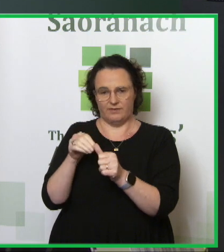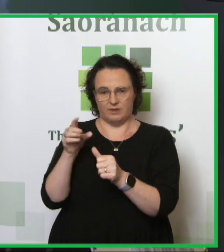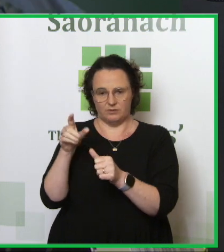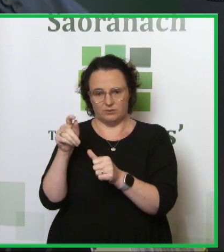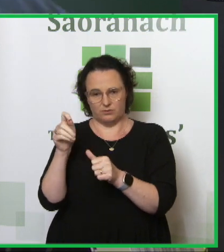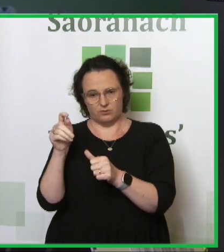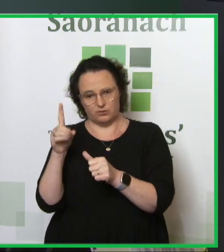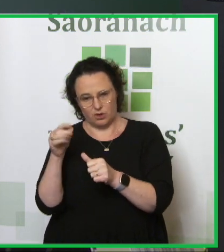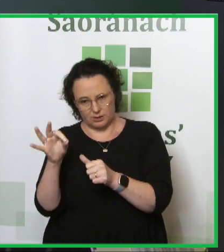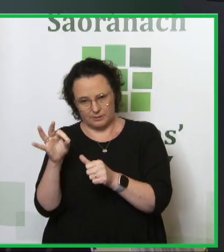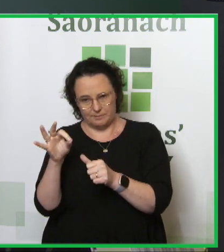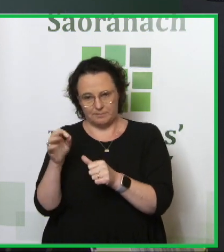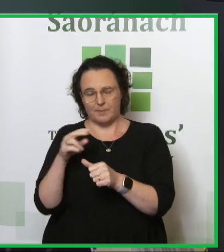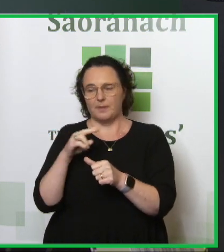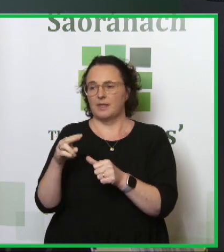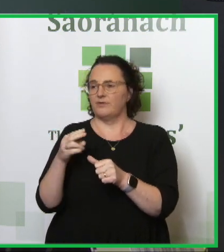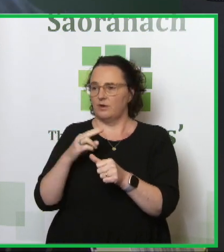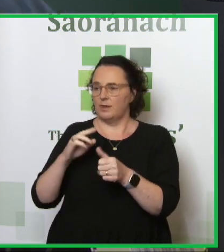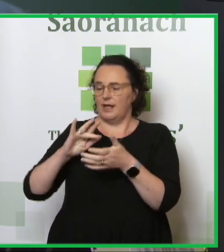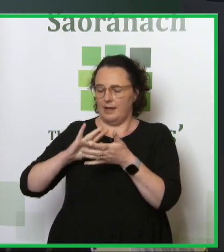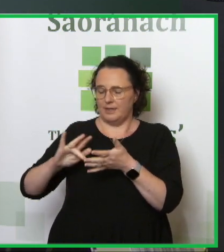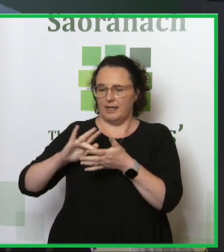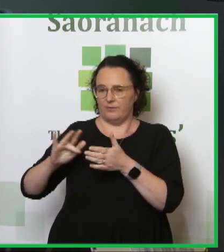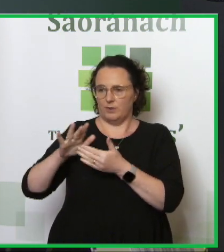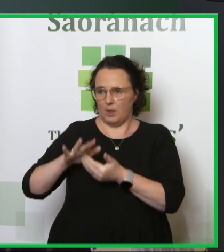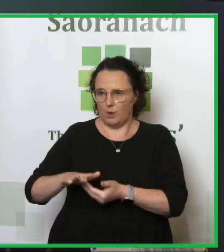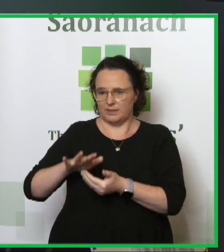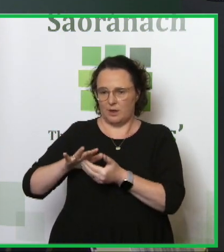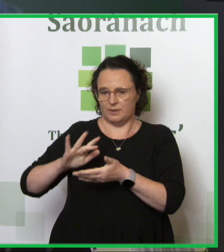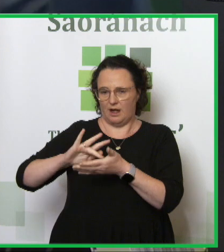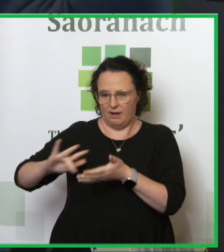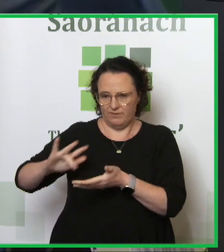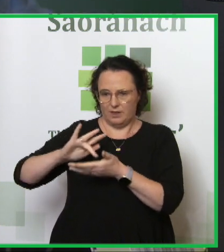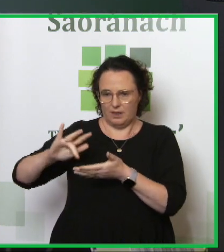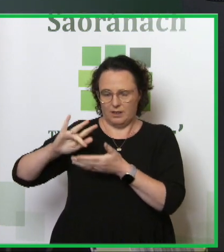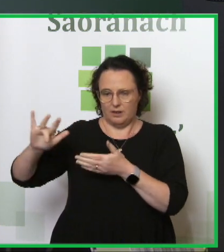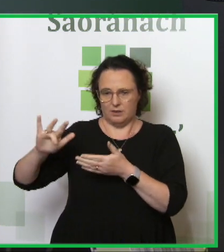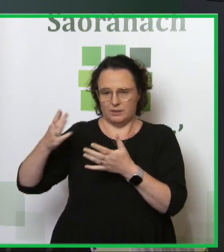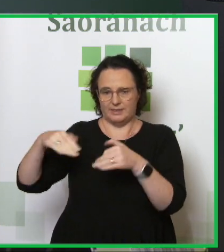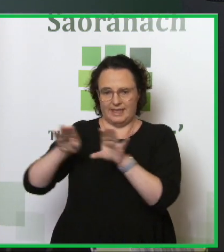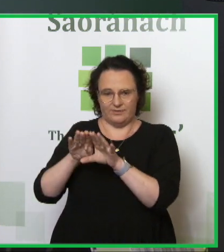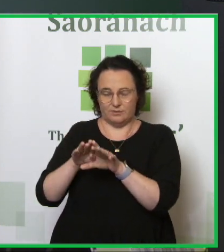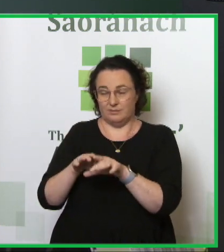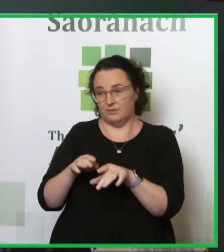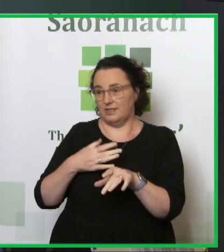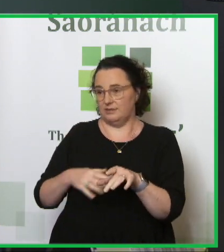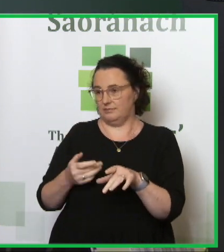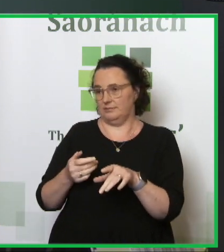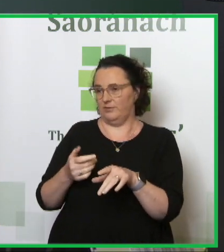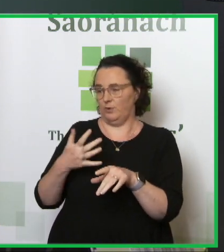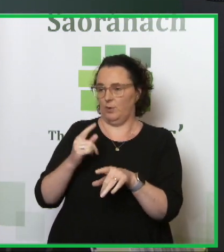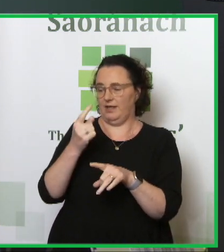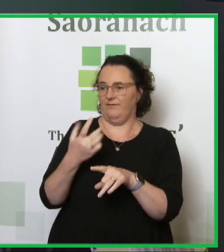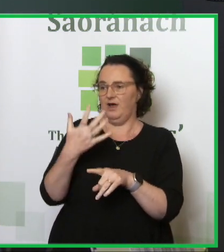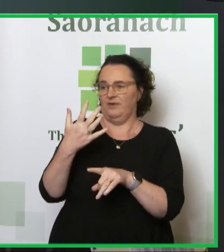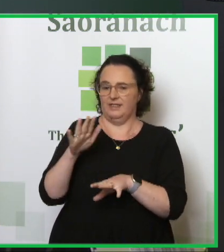not, we continue, we eliminate the next lowest, and the next lowest if necessary. We can only go 2 or 3 steps before we run out and we end up with